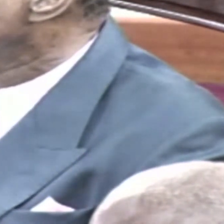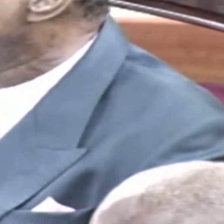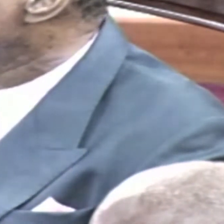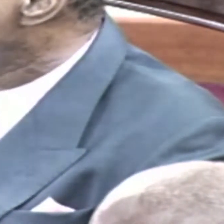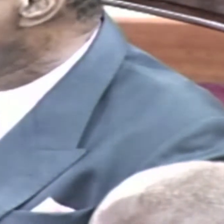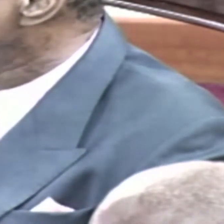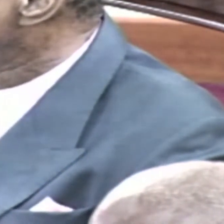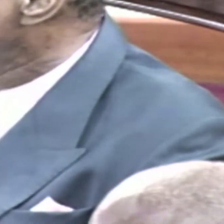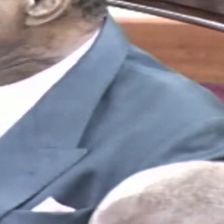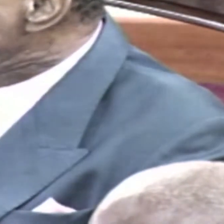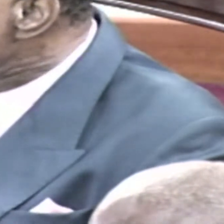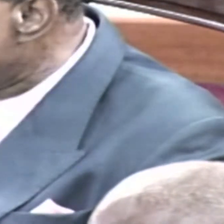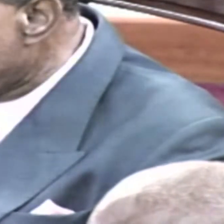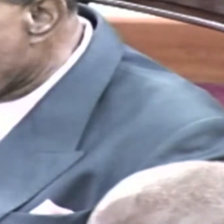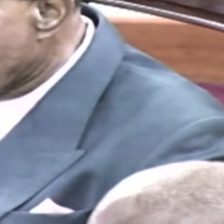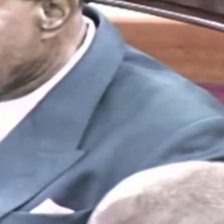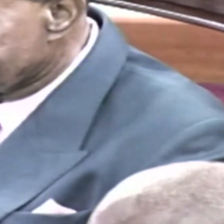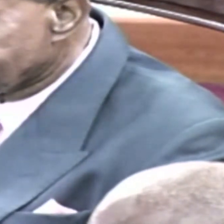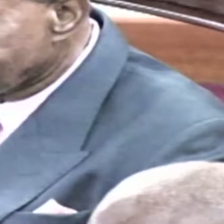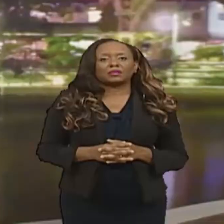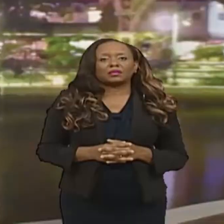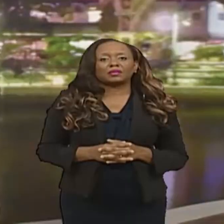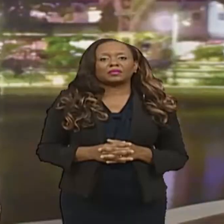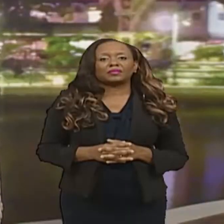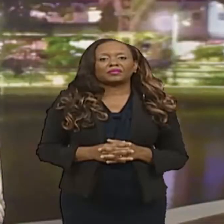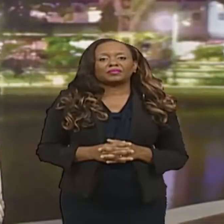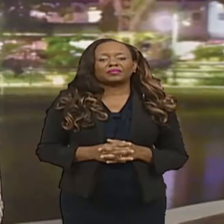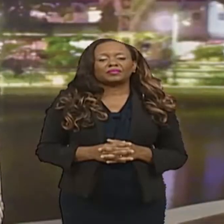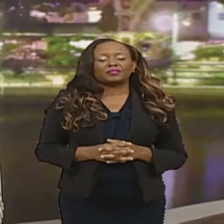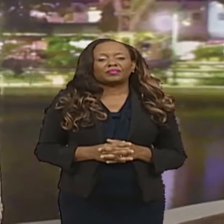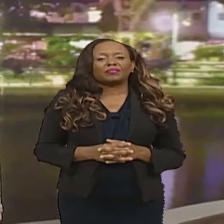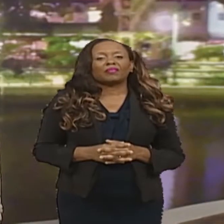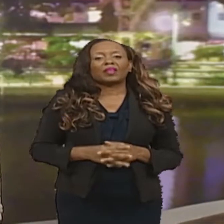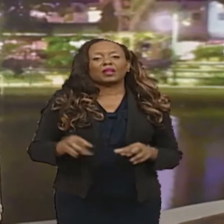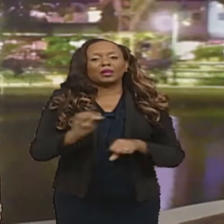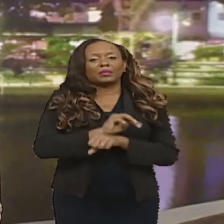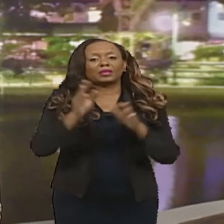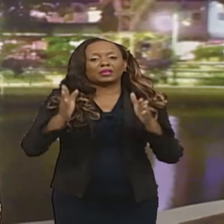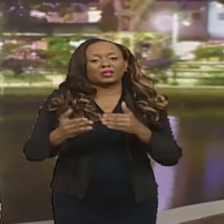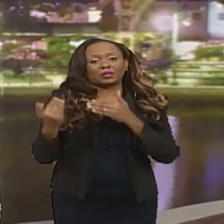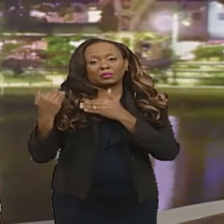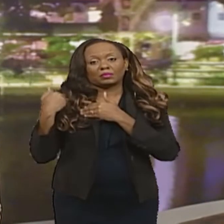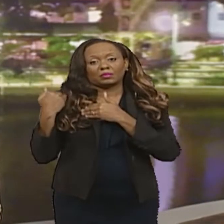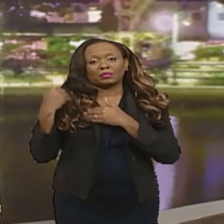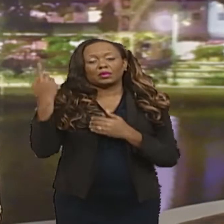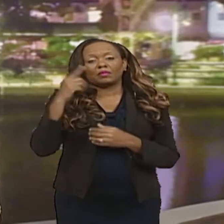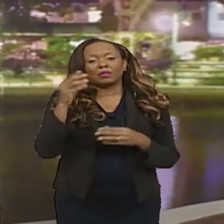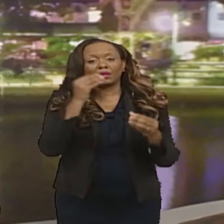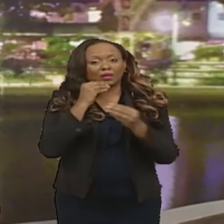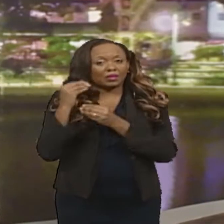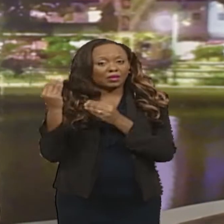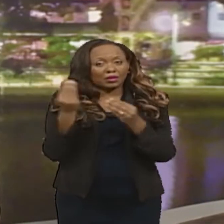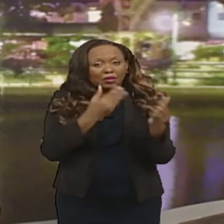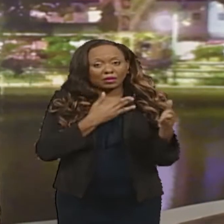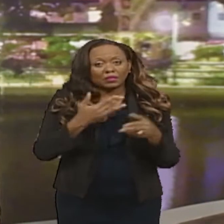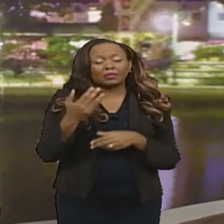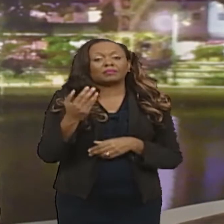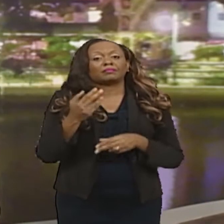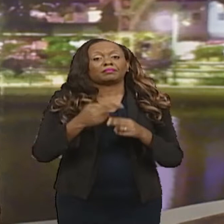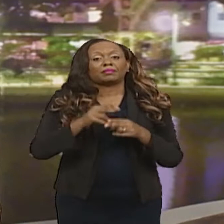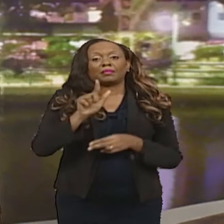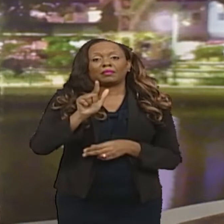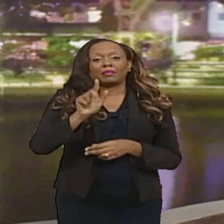a foremost team player. In her tribute, Minister of Information, Broadcasting and Public